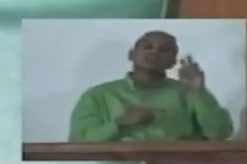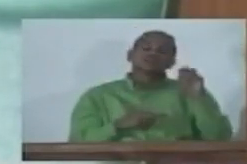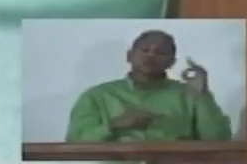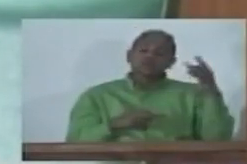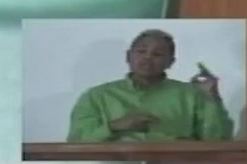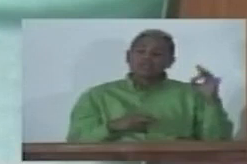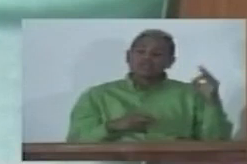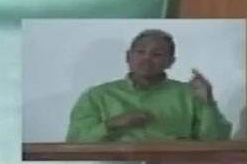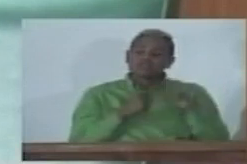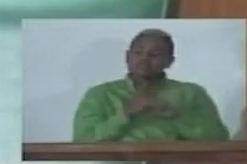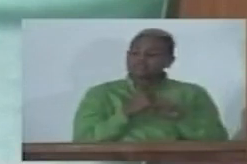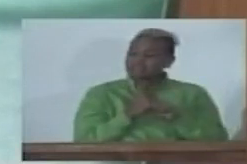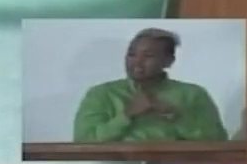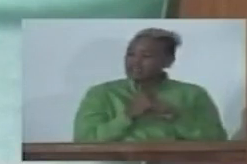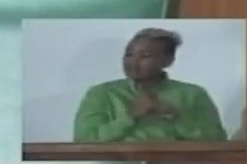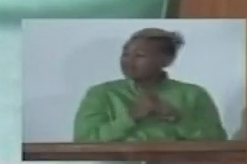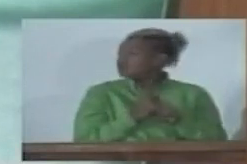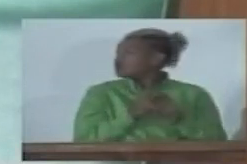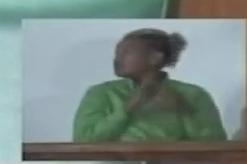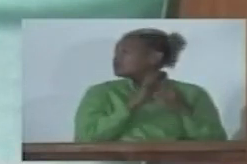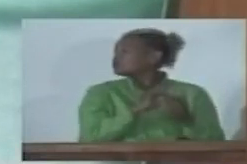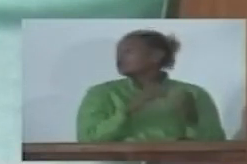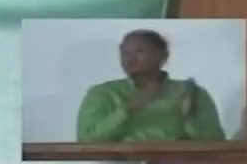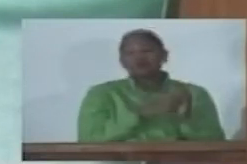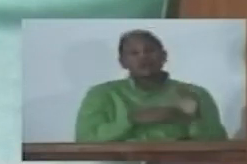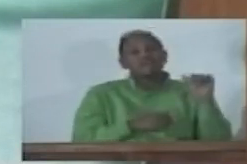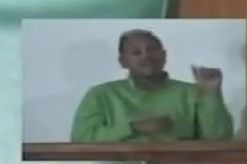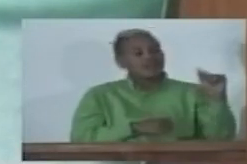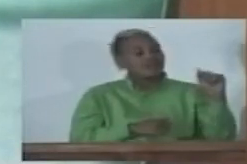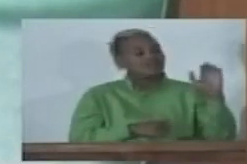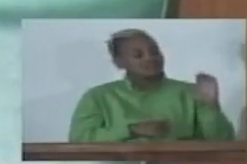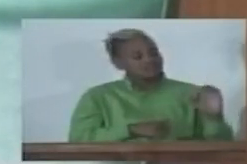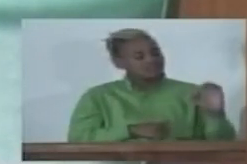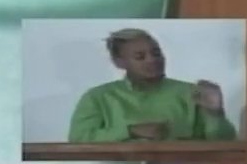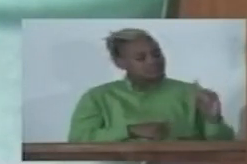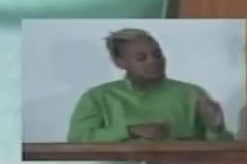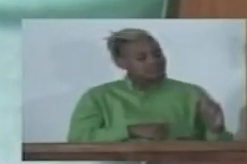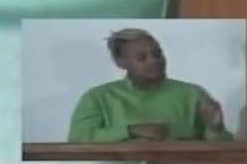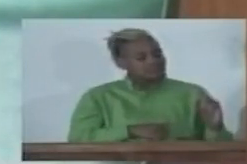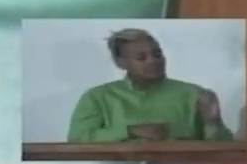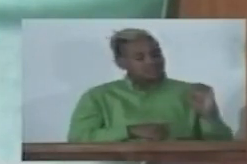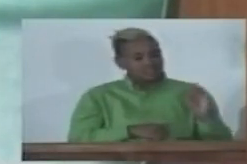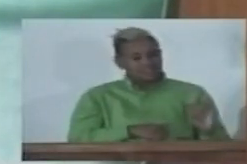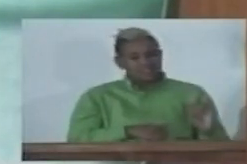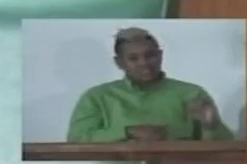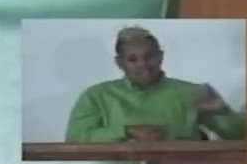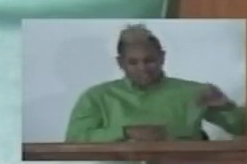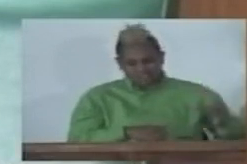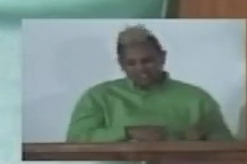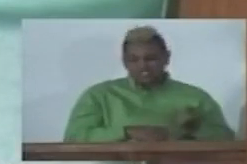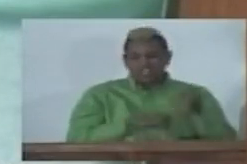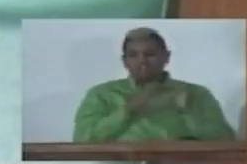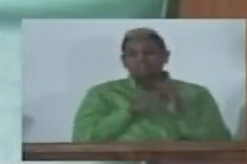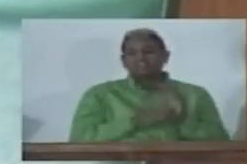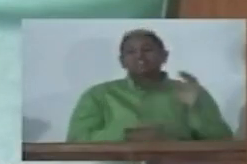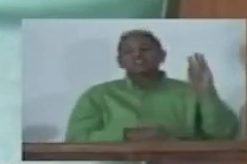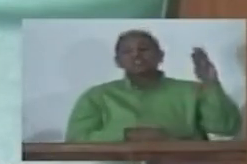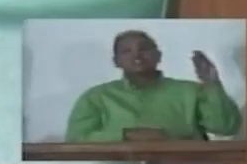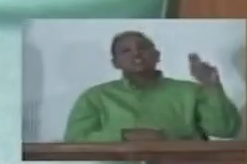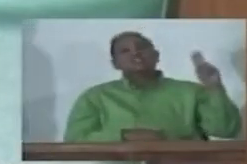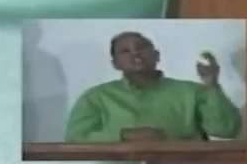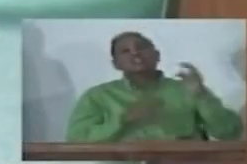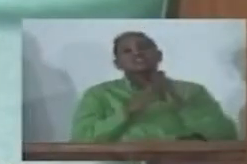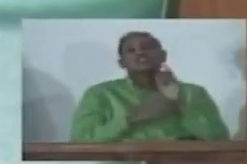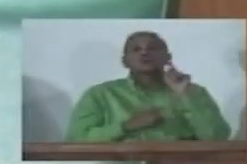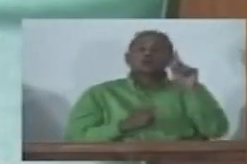2018 pursuant to paragraphs A, C, D, E, and J of Section 60, subsection 1